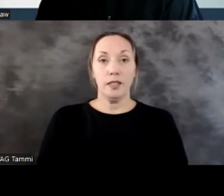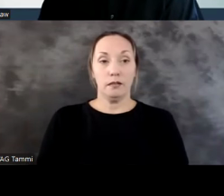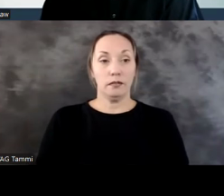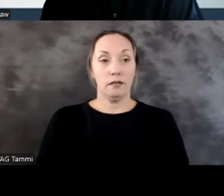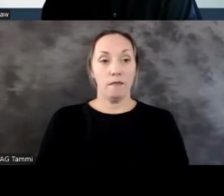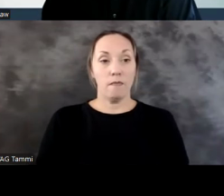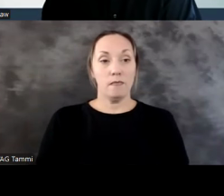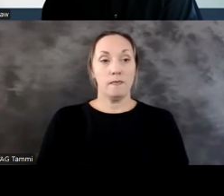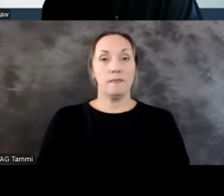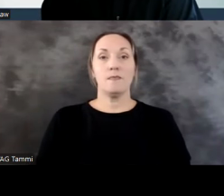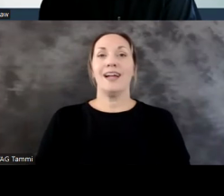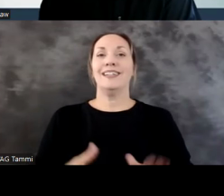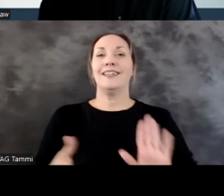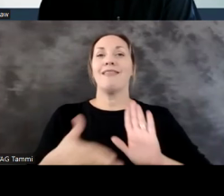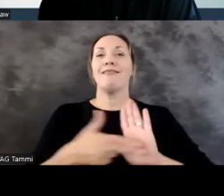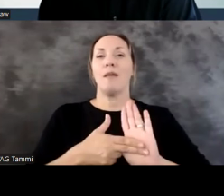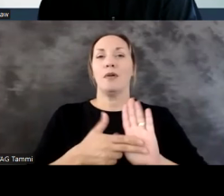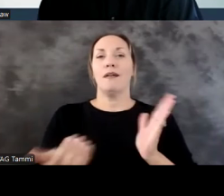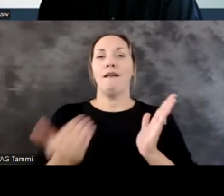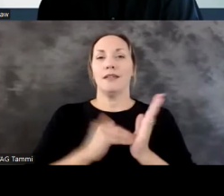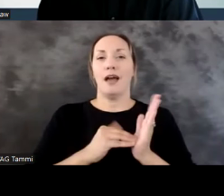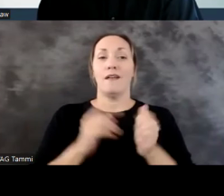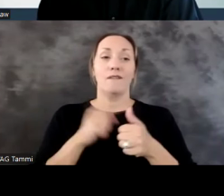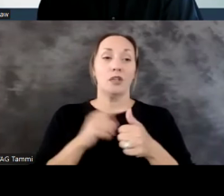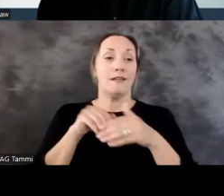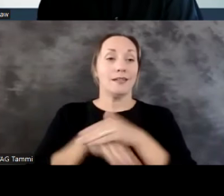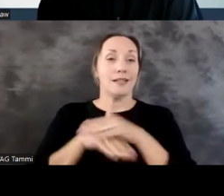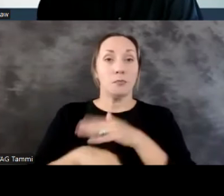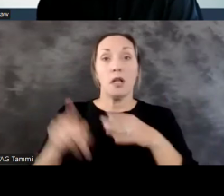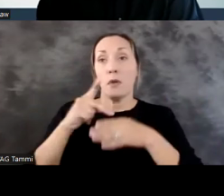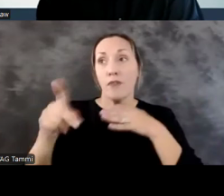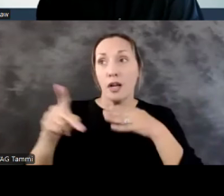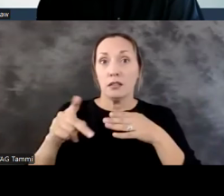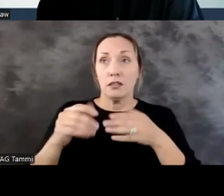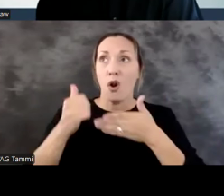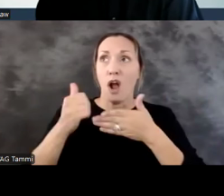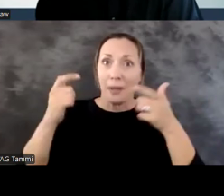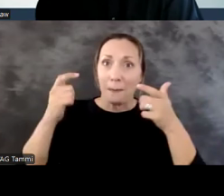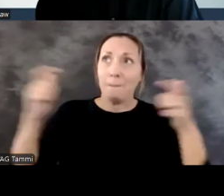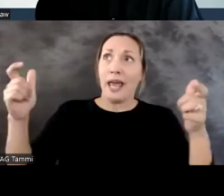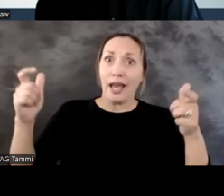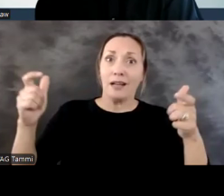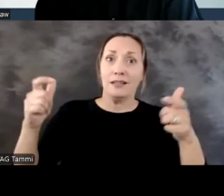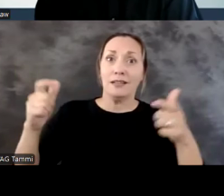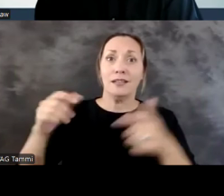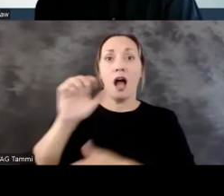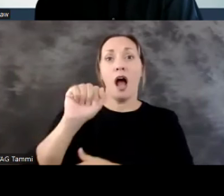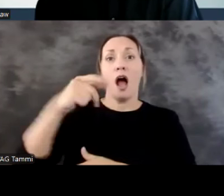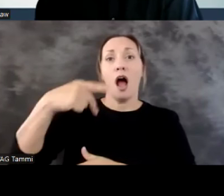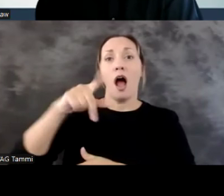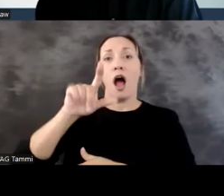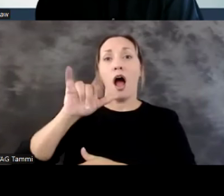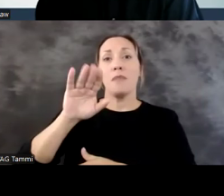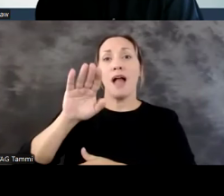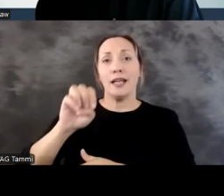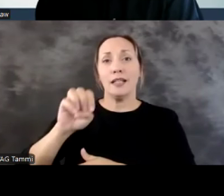So here's our label again. Firstly, accessibility professionals are helping big box appliance manufacturers to